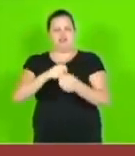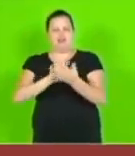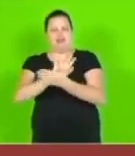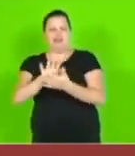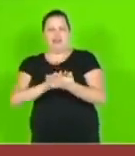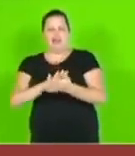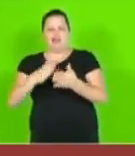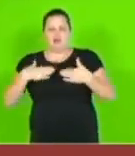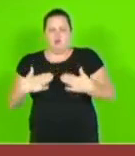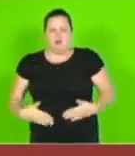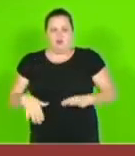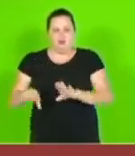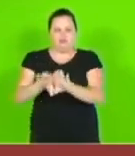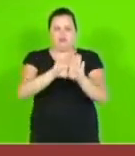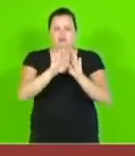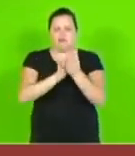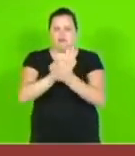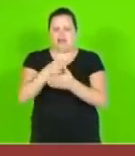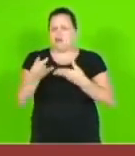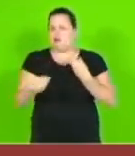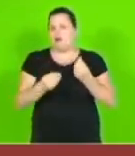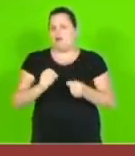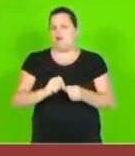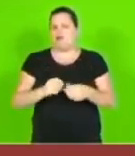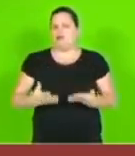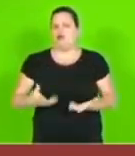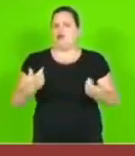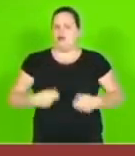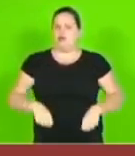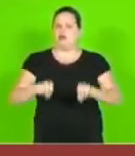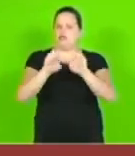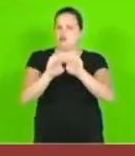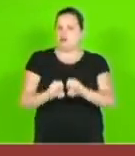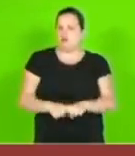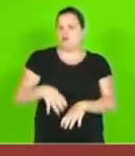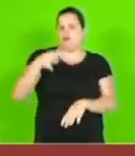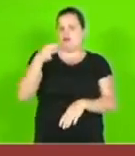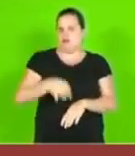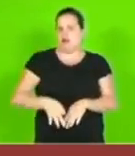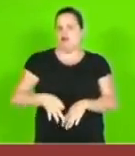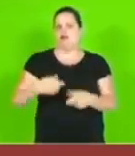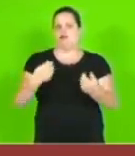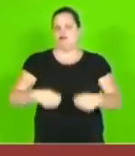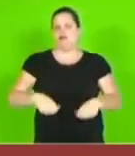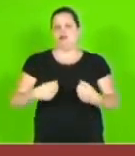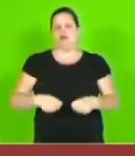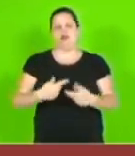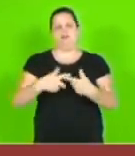a true government, a body, a doctrine.